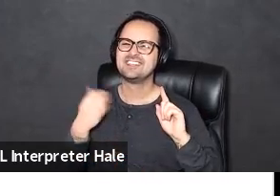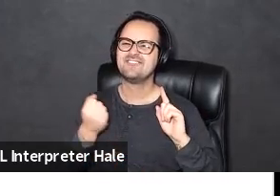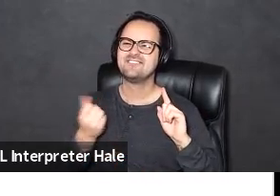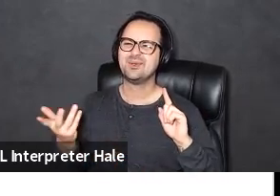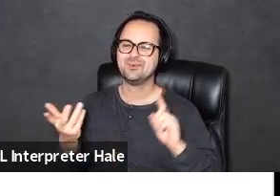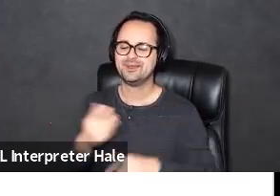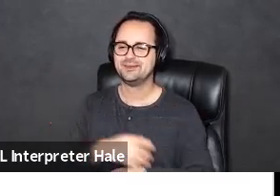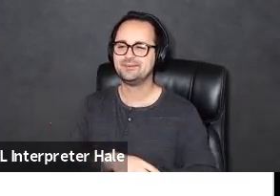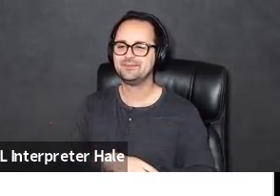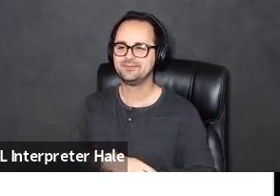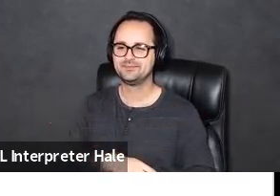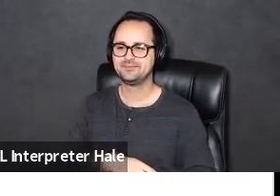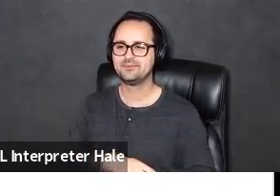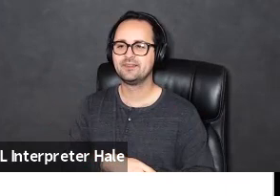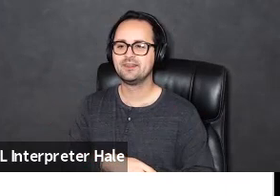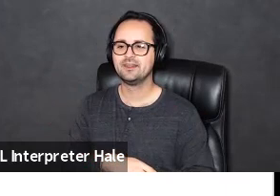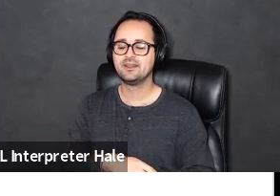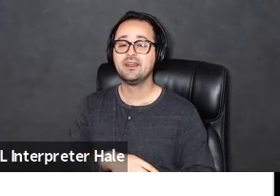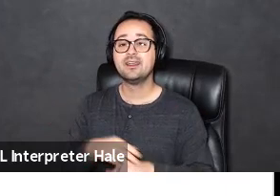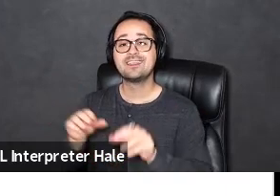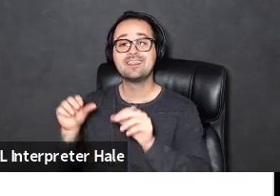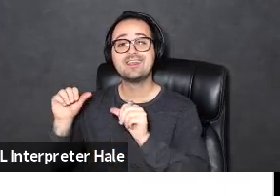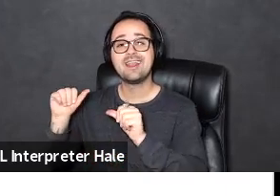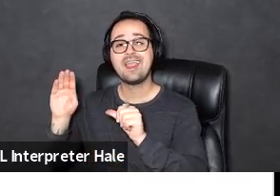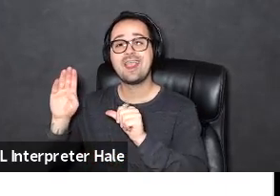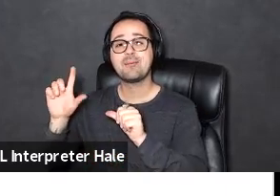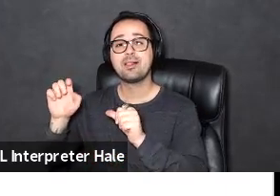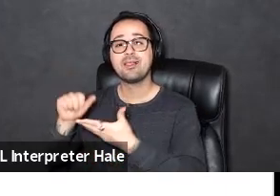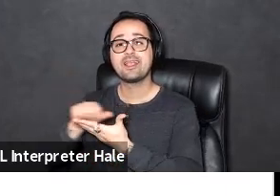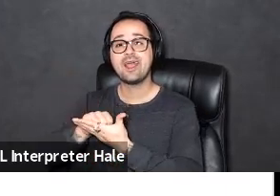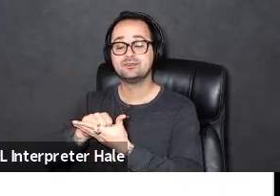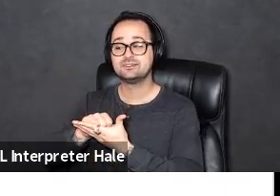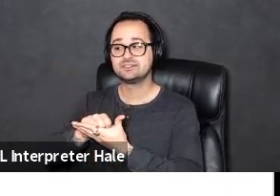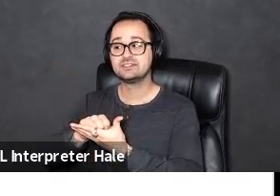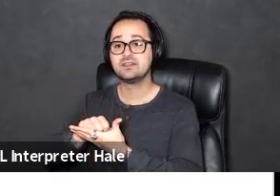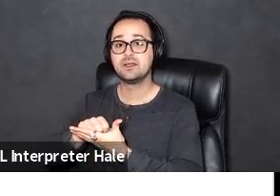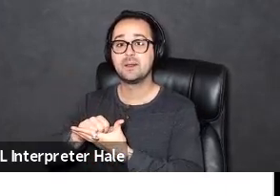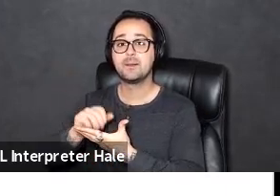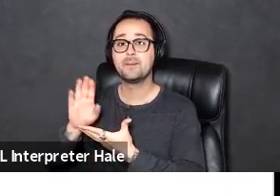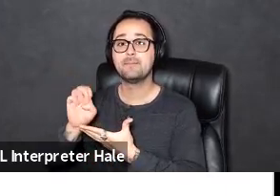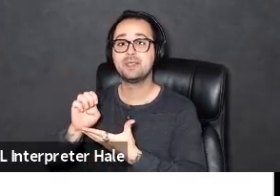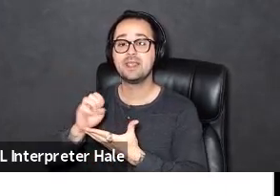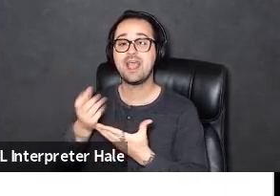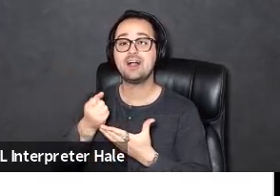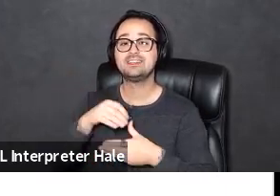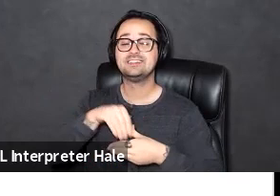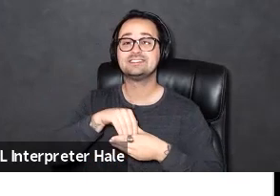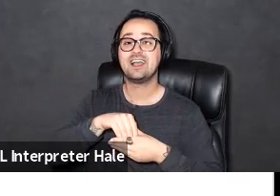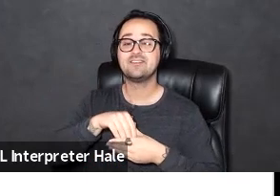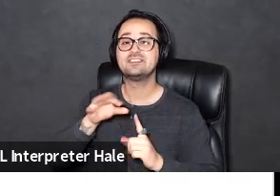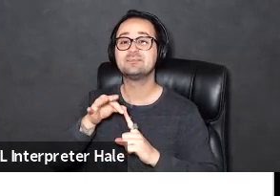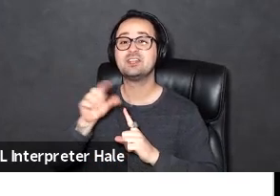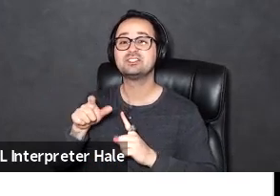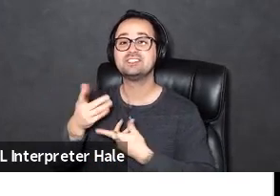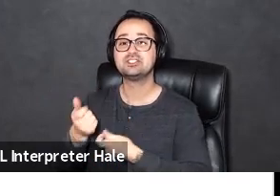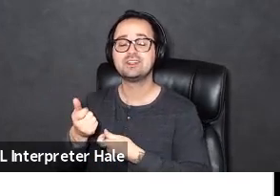questions. One of them is, can ABLE accounts be held within a special needs trust? So no, that you would